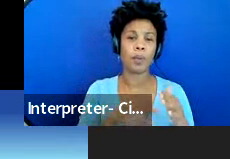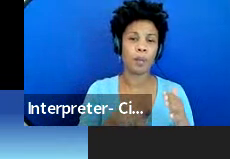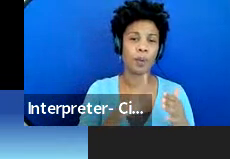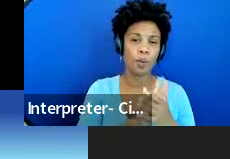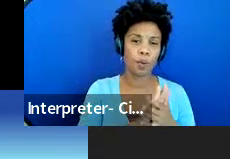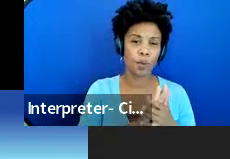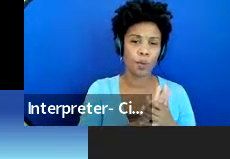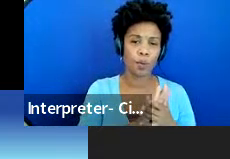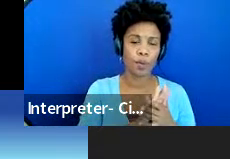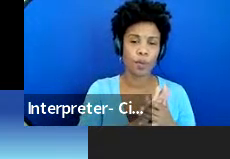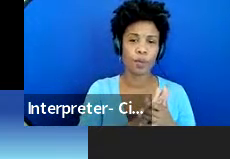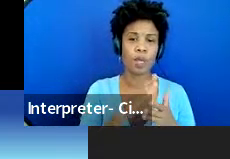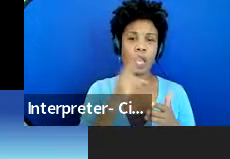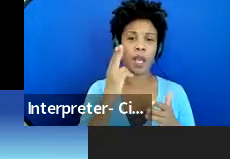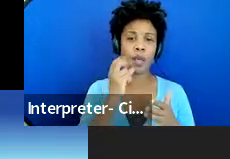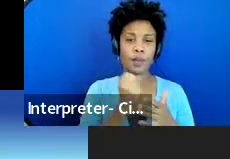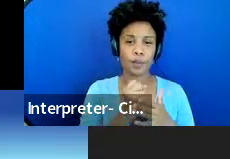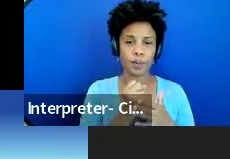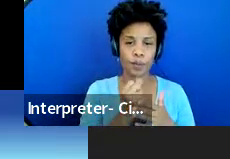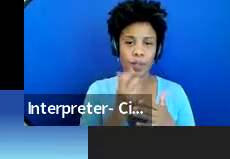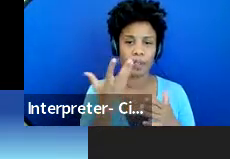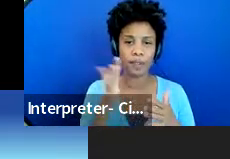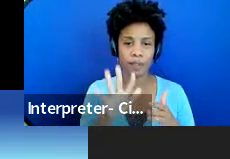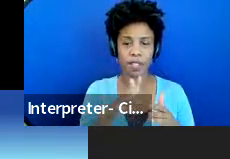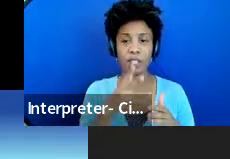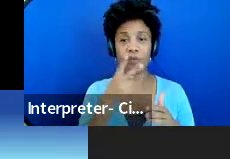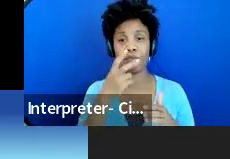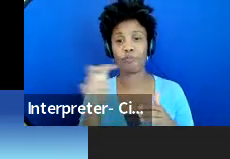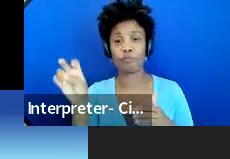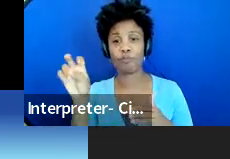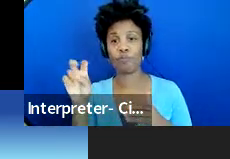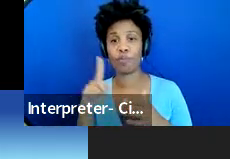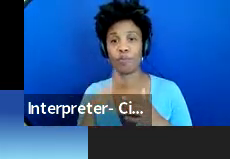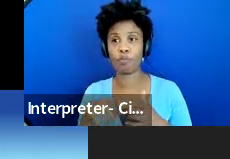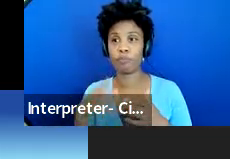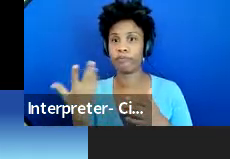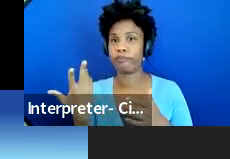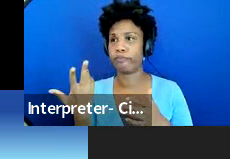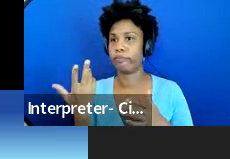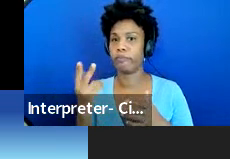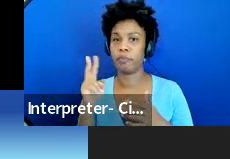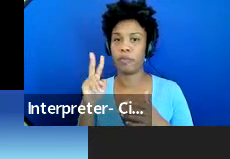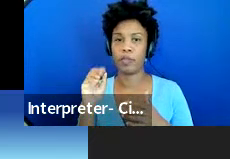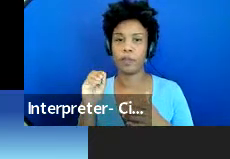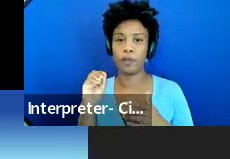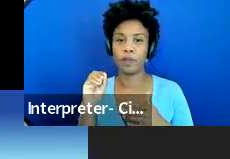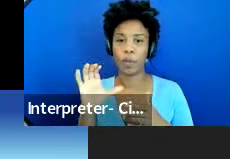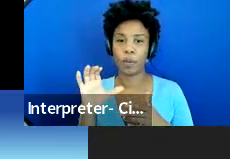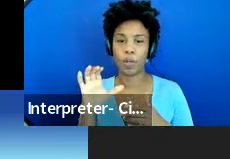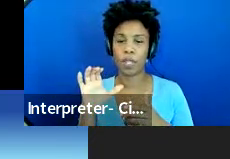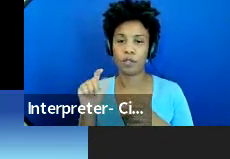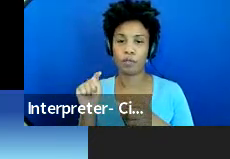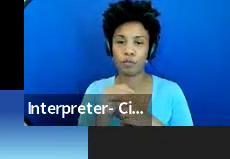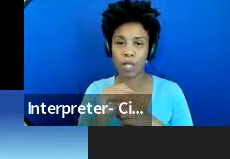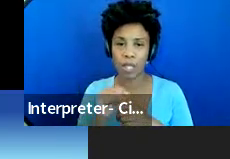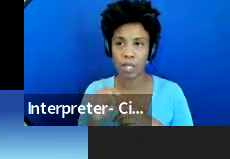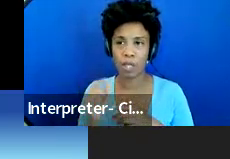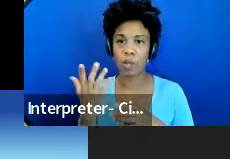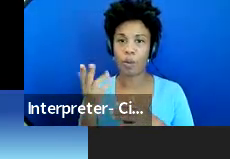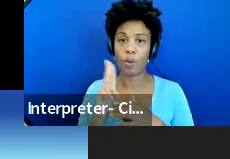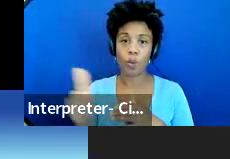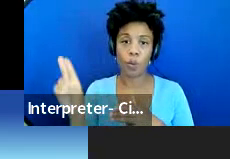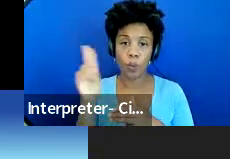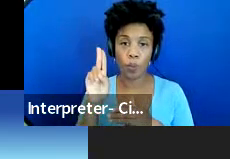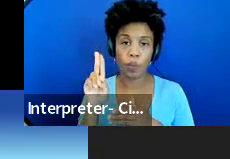level education, you typically transition into, for example, vocational or tertiary level education. However, this is not something that is